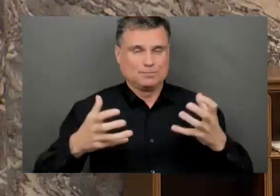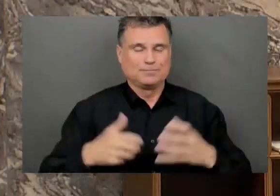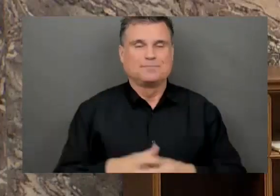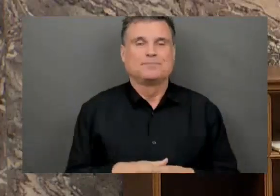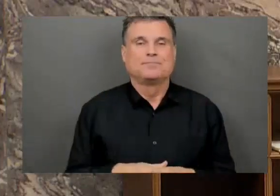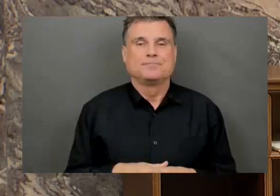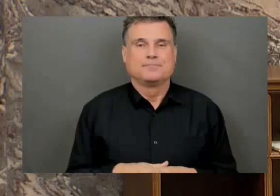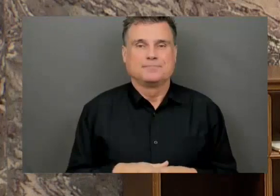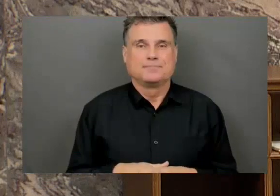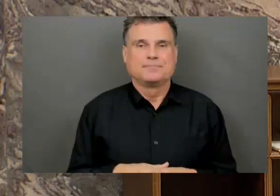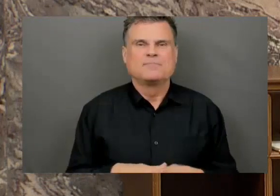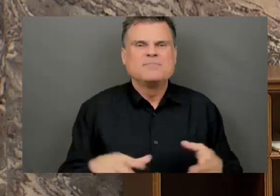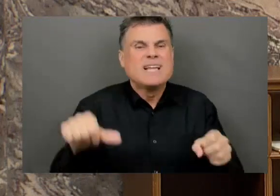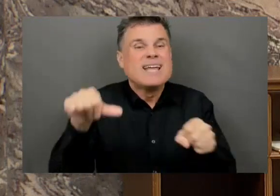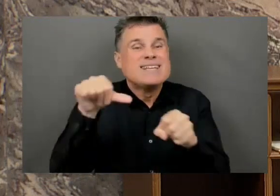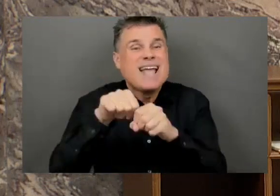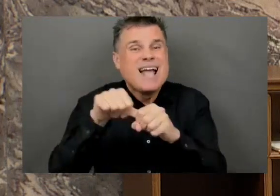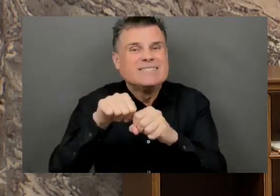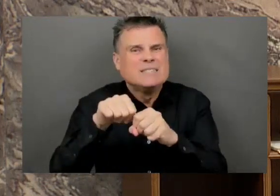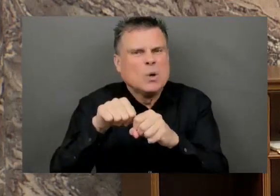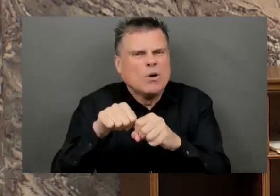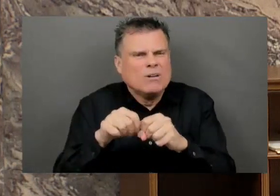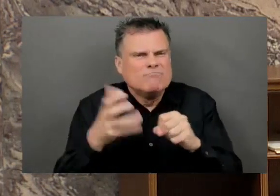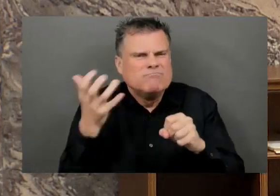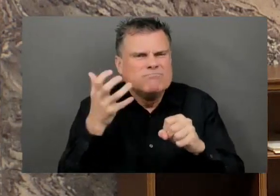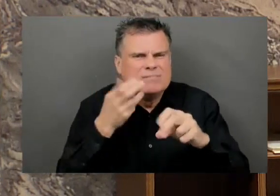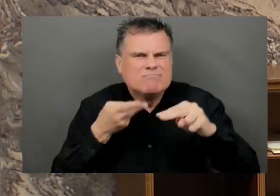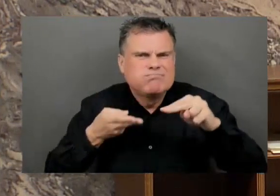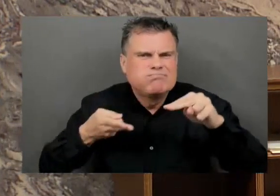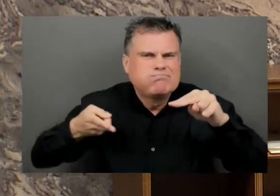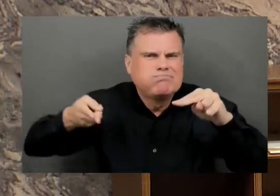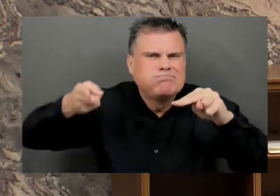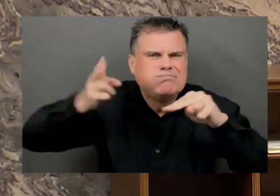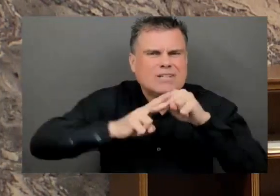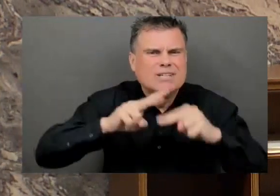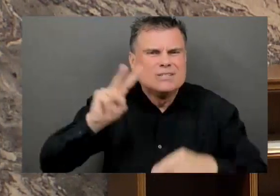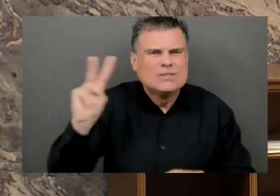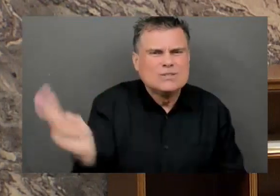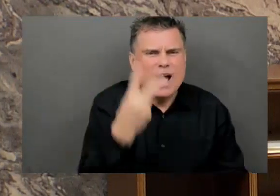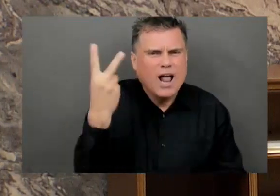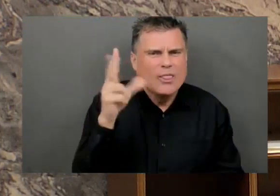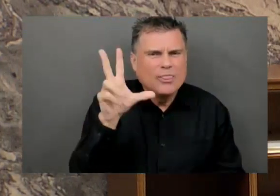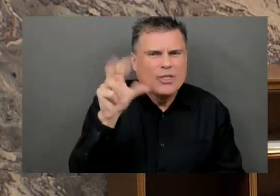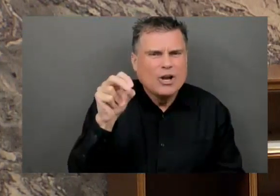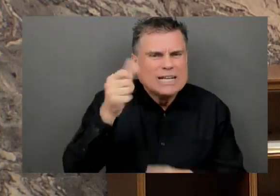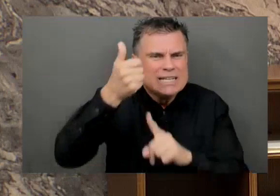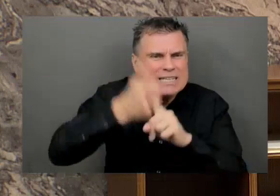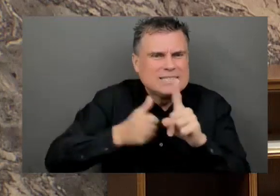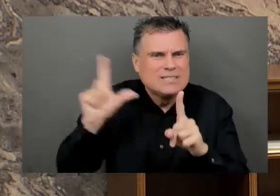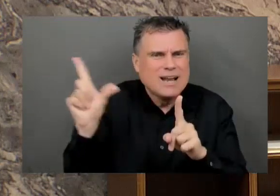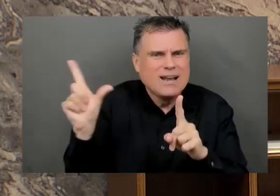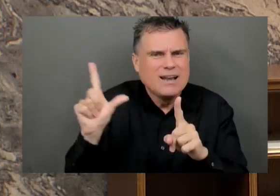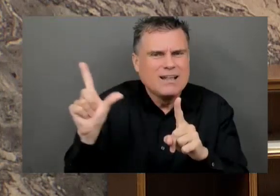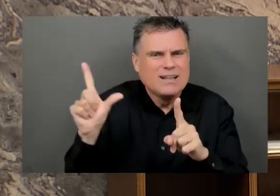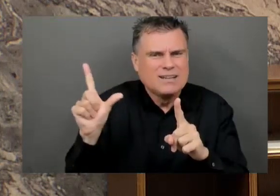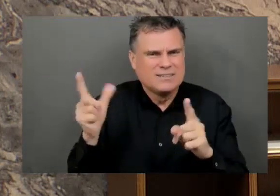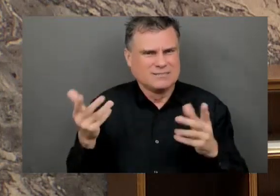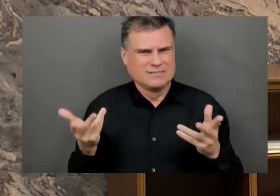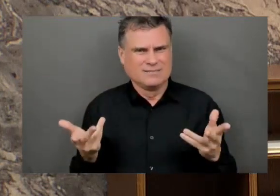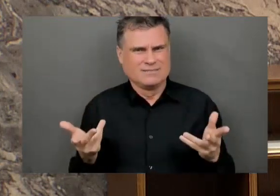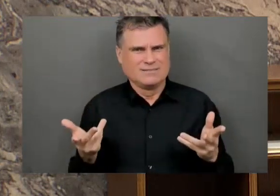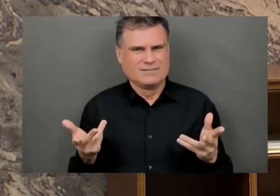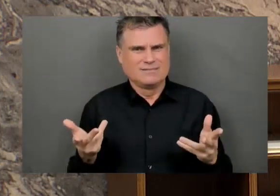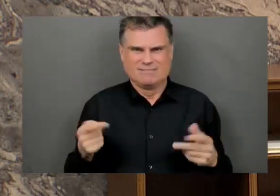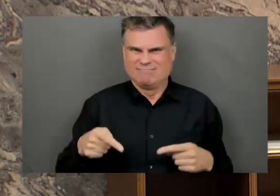to $2.30 a litre. BC indeed has the highest gas prices and the highest gas taxes in